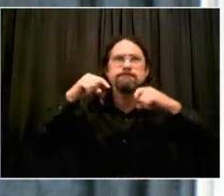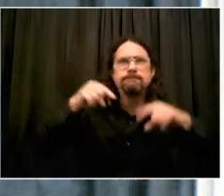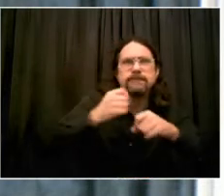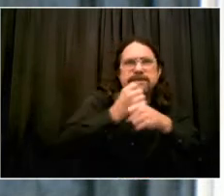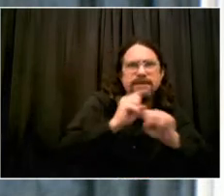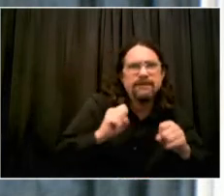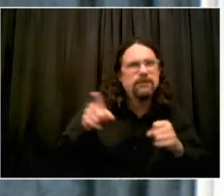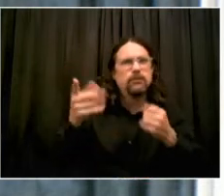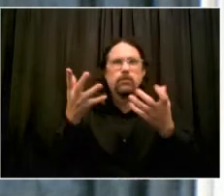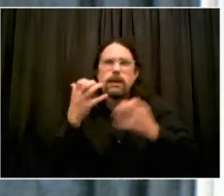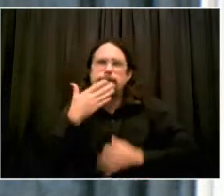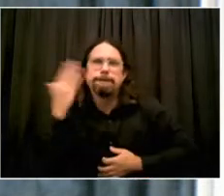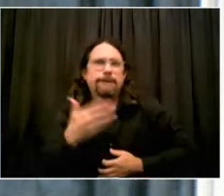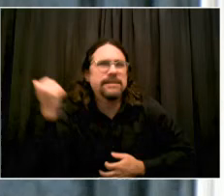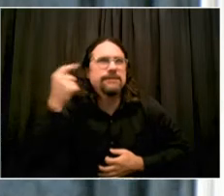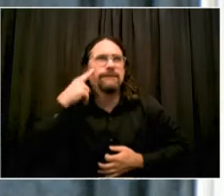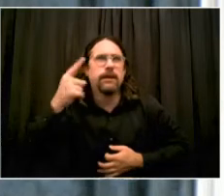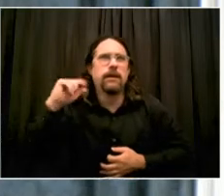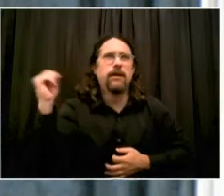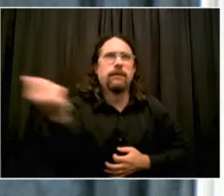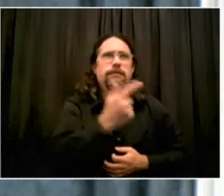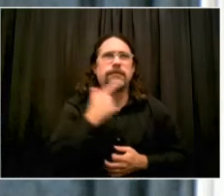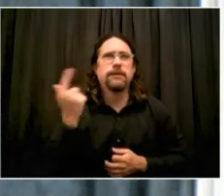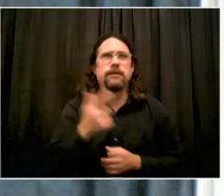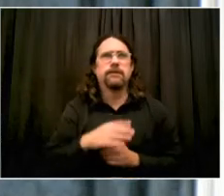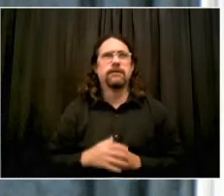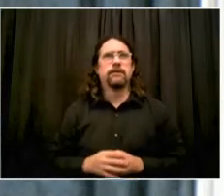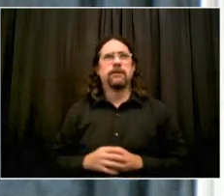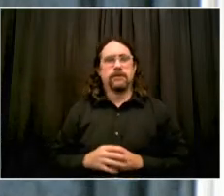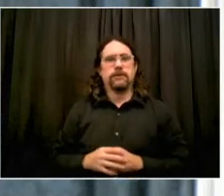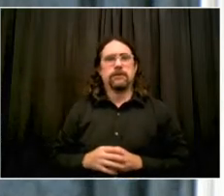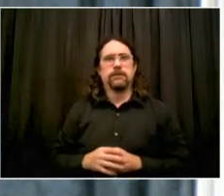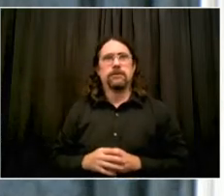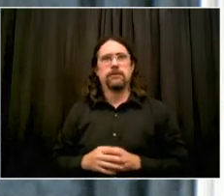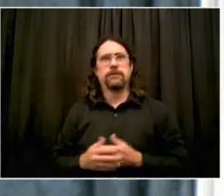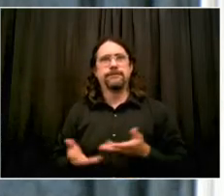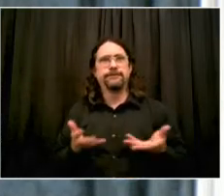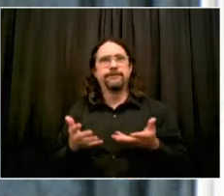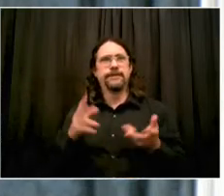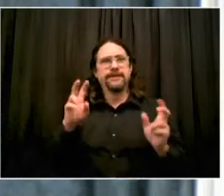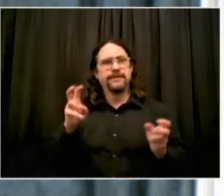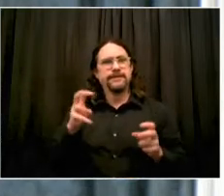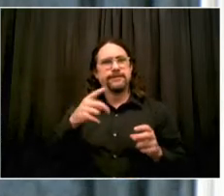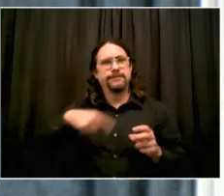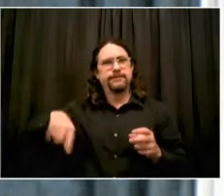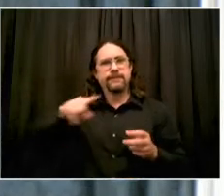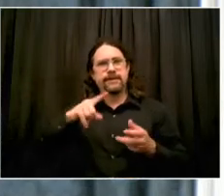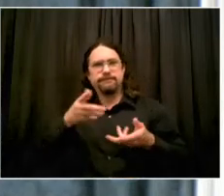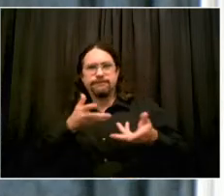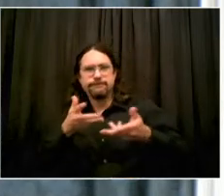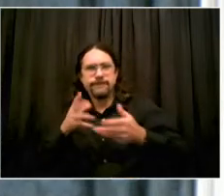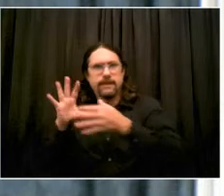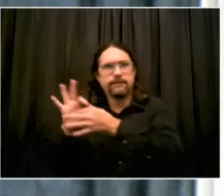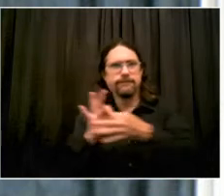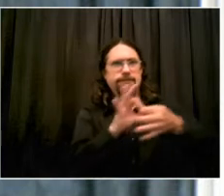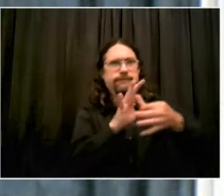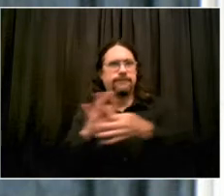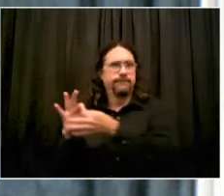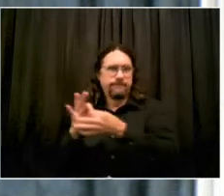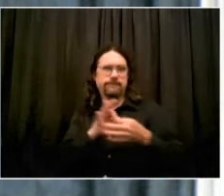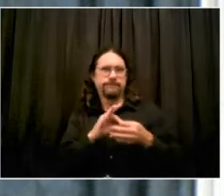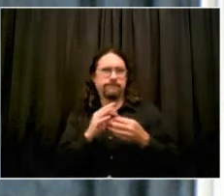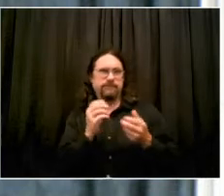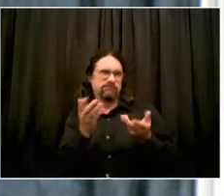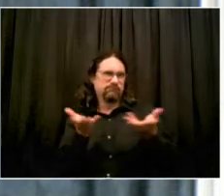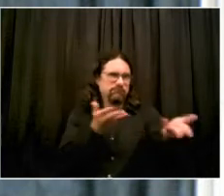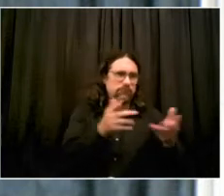for what we all have to take on together. One fact in particular that I would like to point out, which is something that I've said before, but